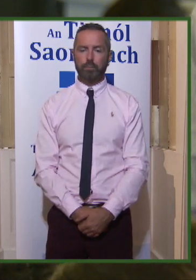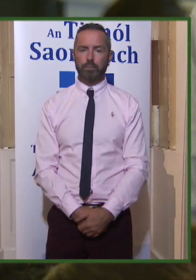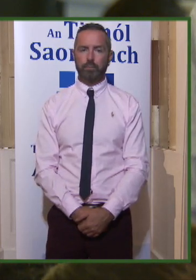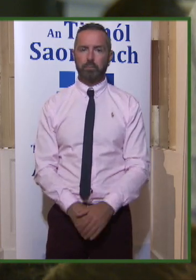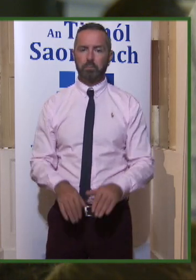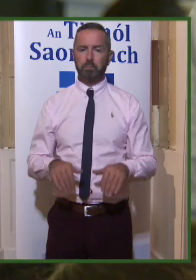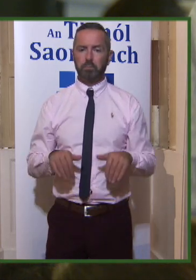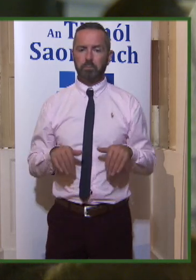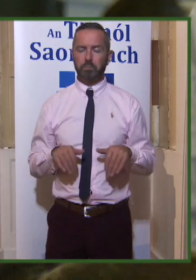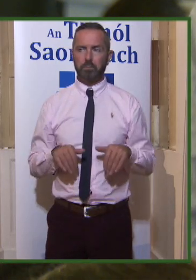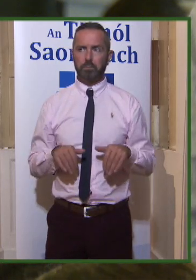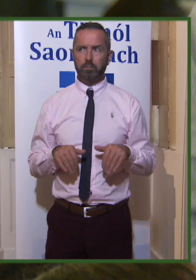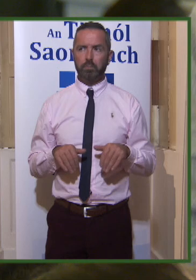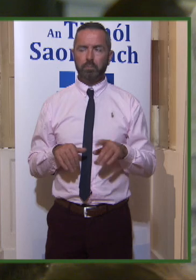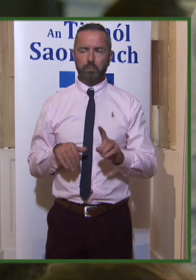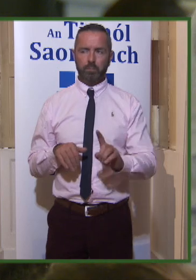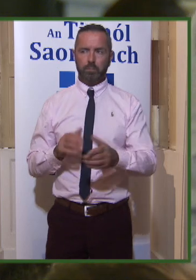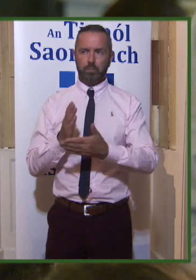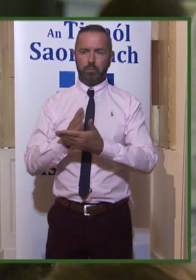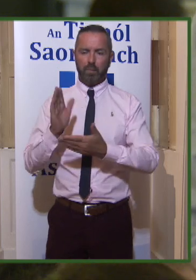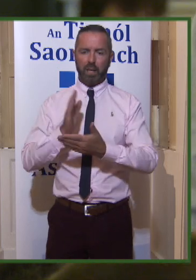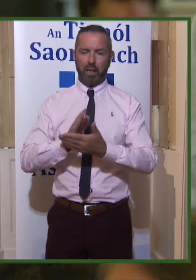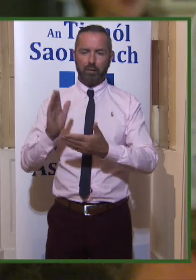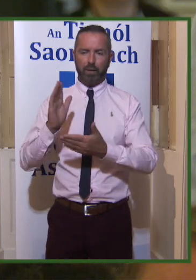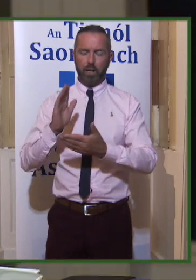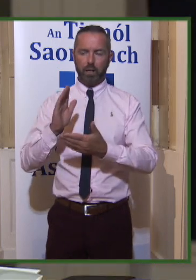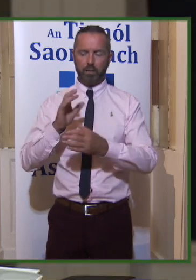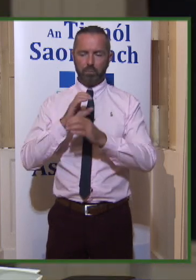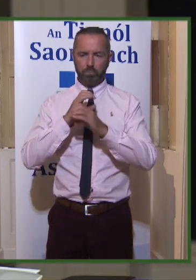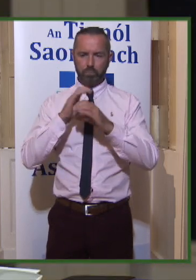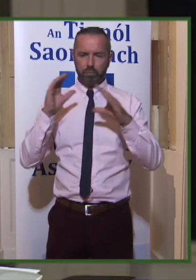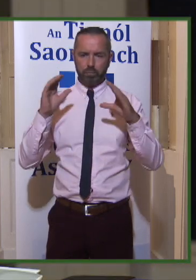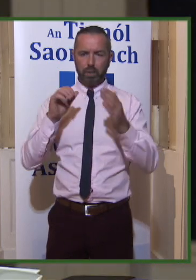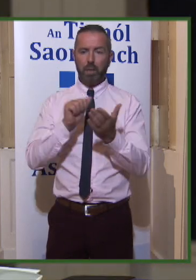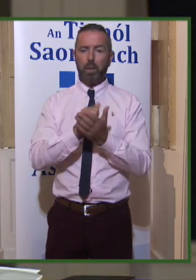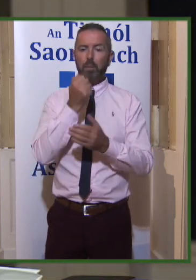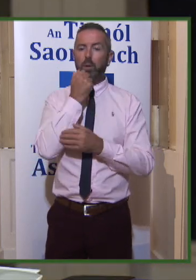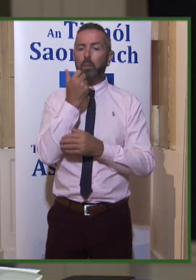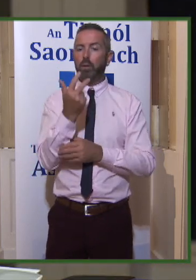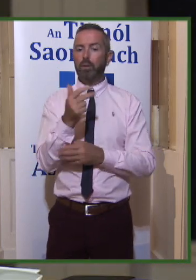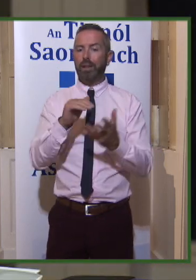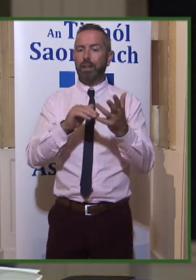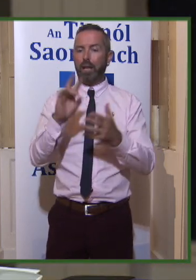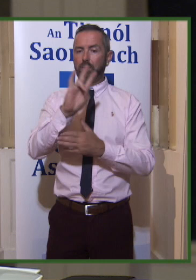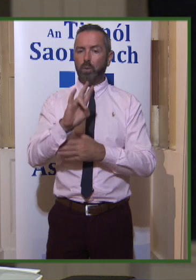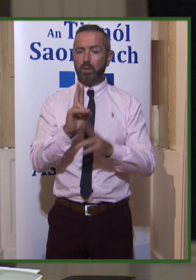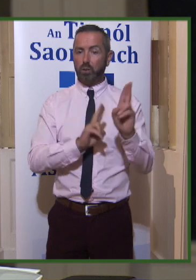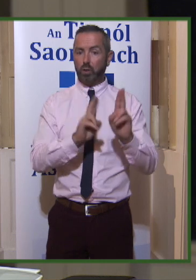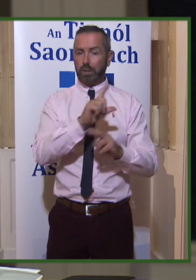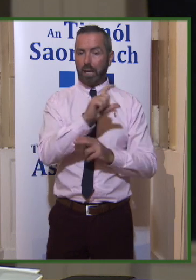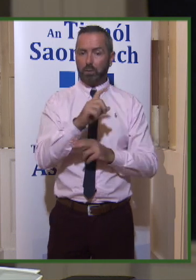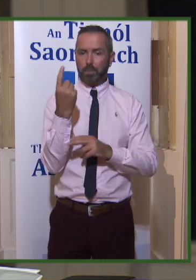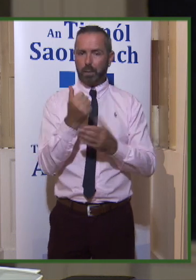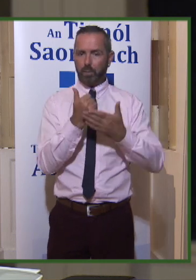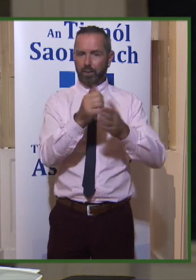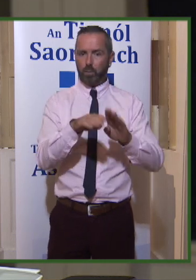Okay, so is it my interpretation on that the ballot paper 3, the last question, should councillors be provided with